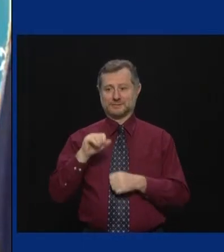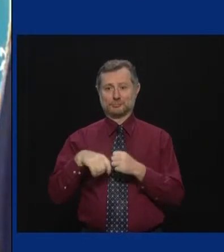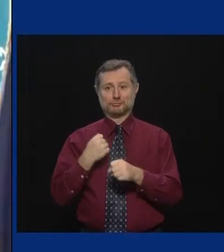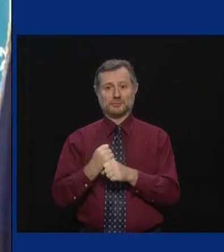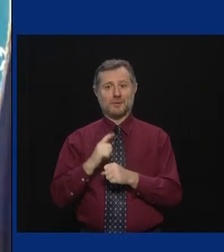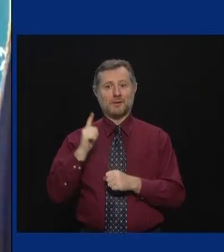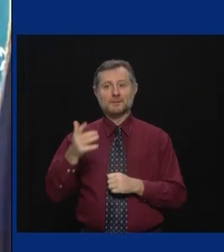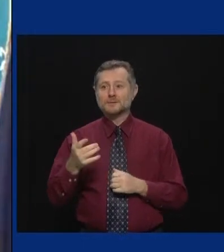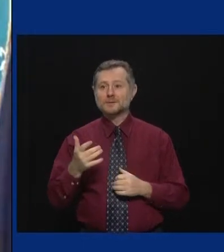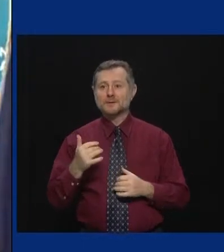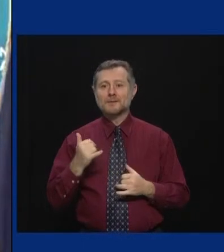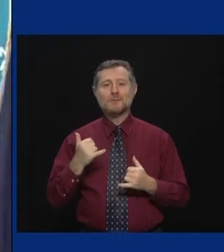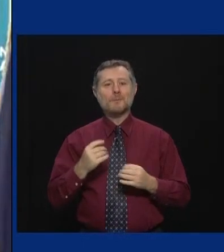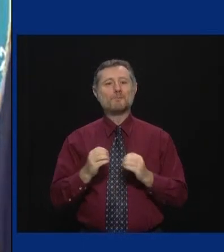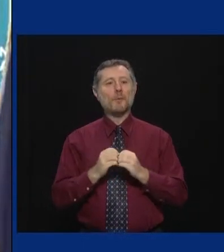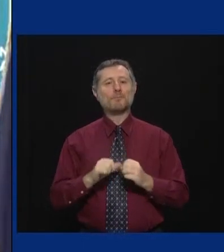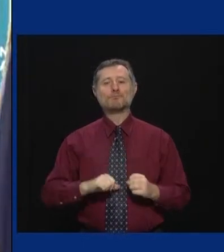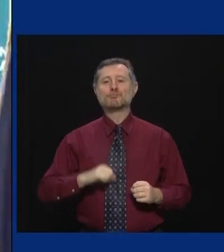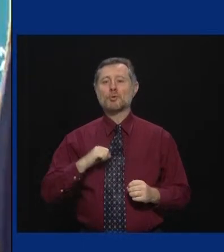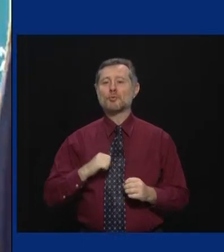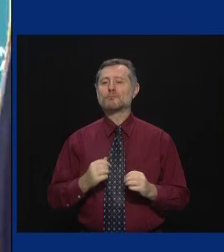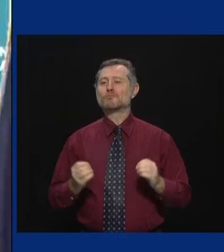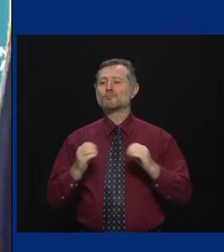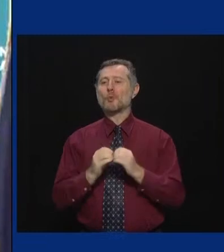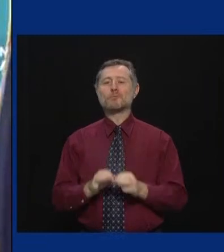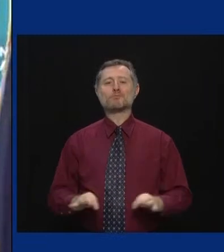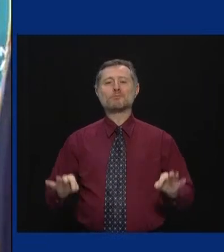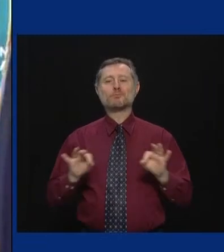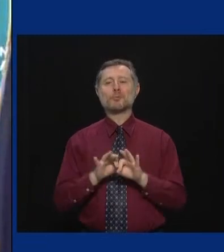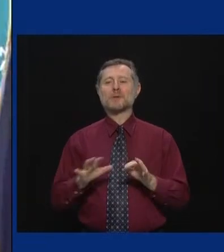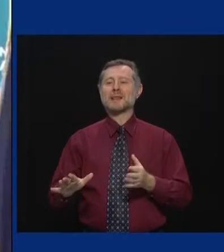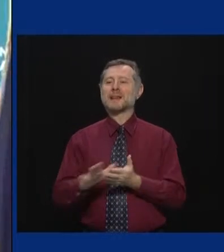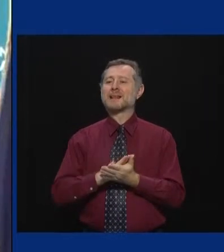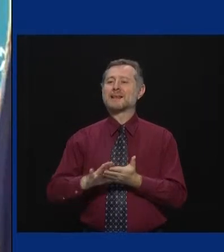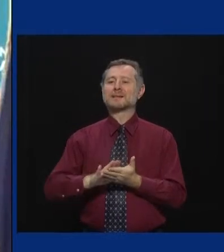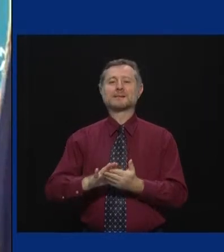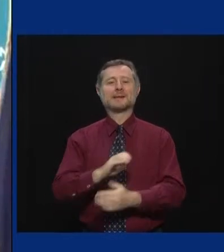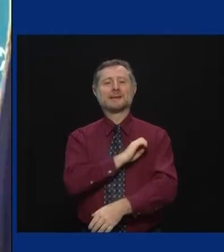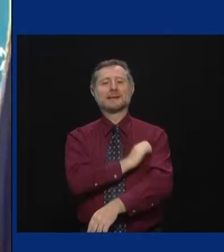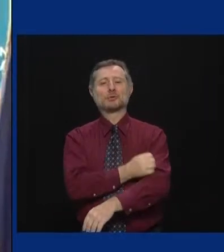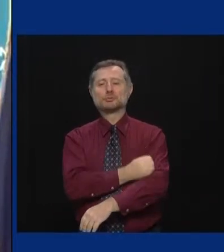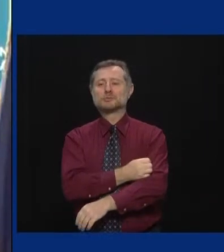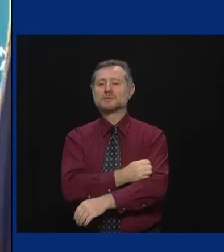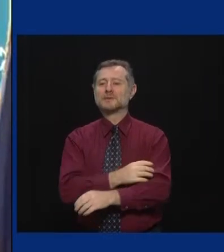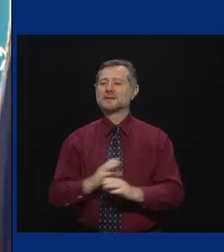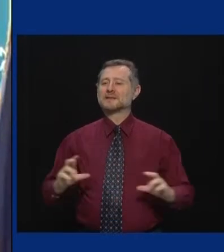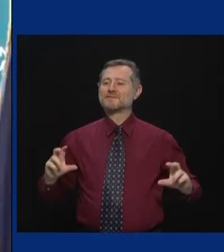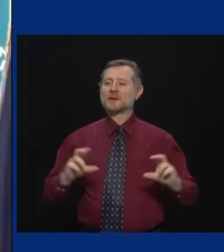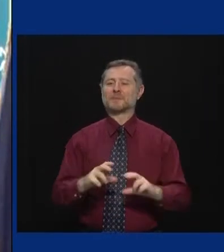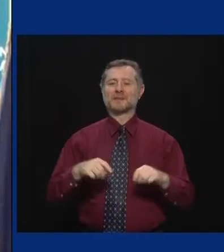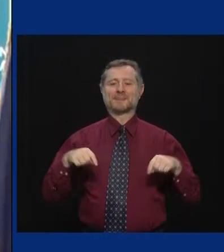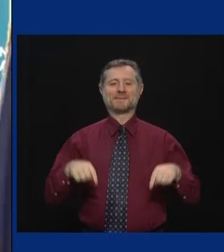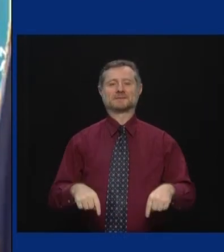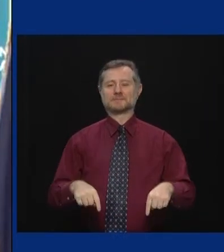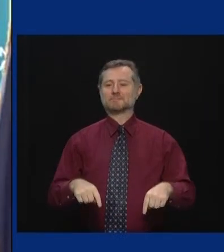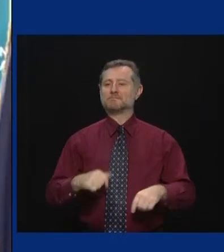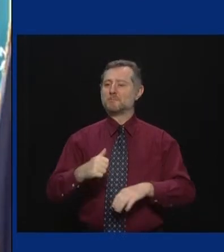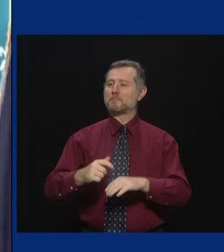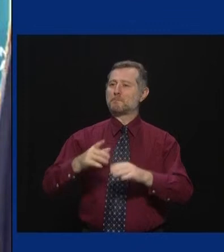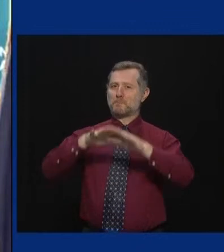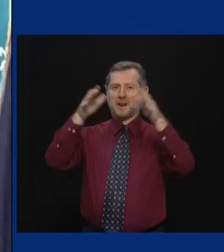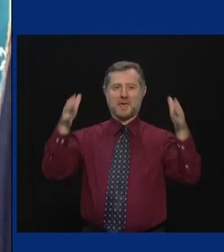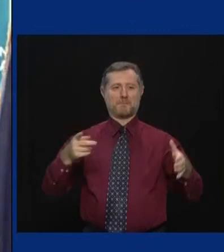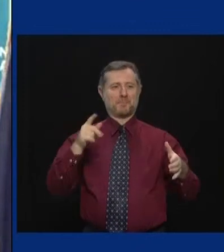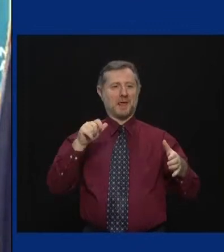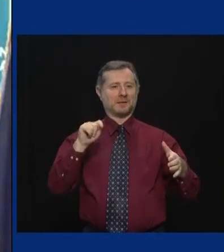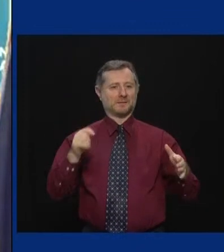a significant and unprecedented clean energy investment in this plant. So today we mark the first two